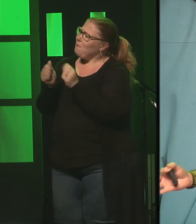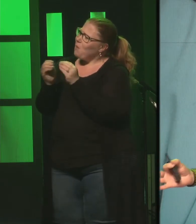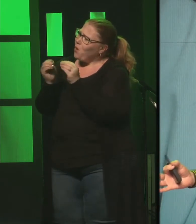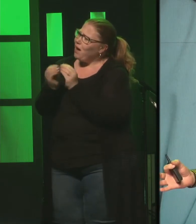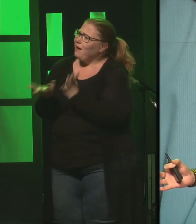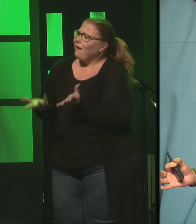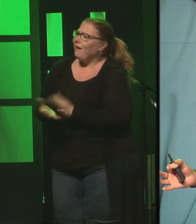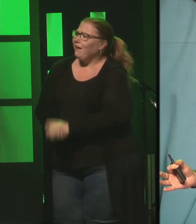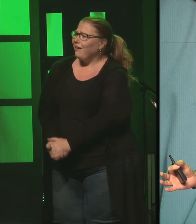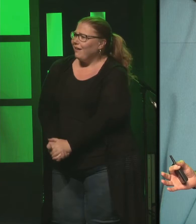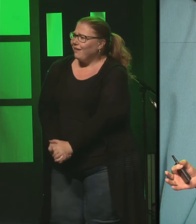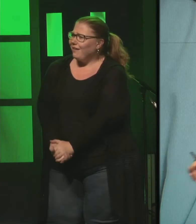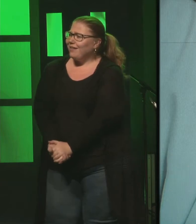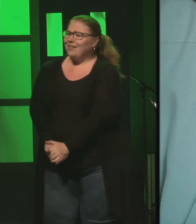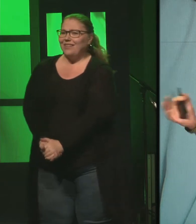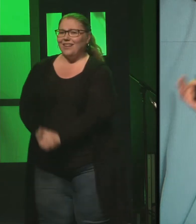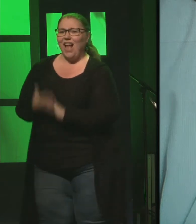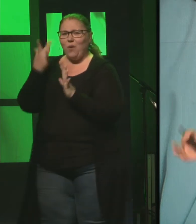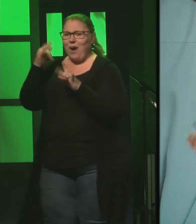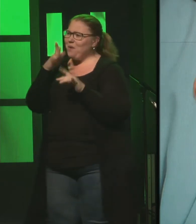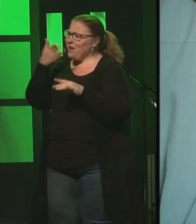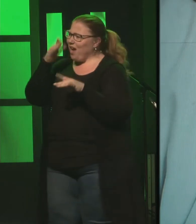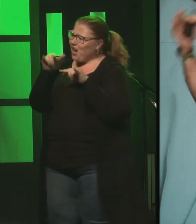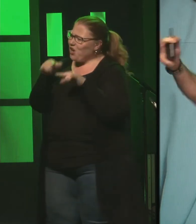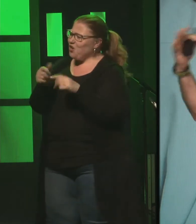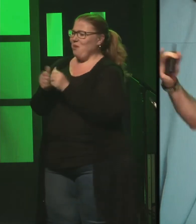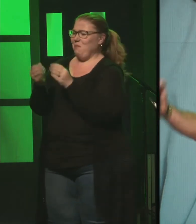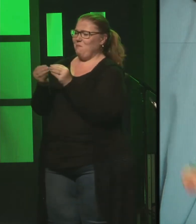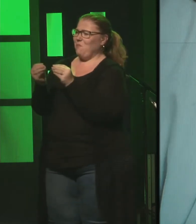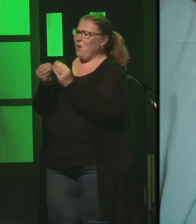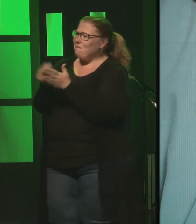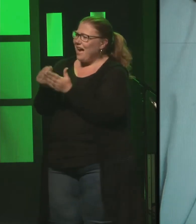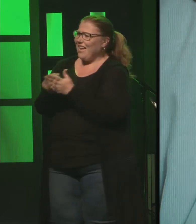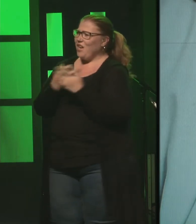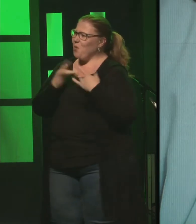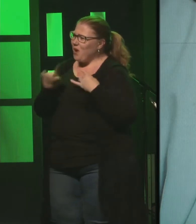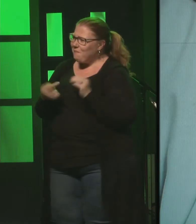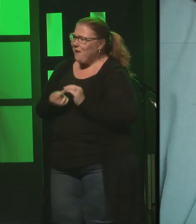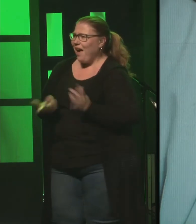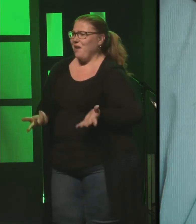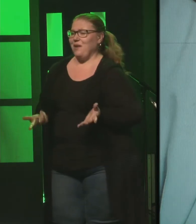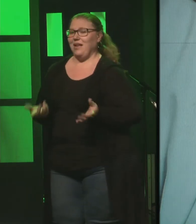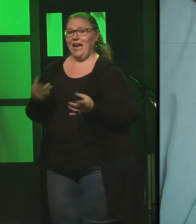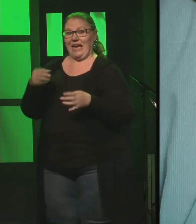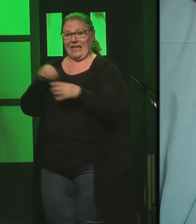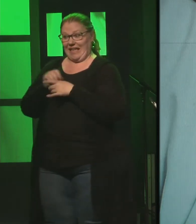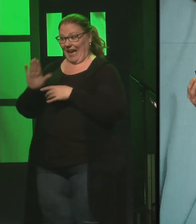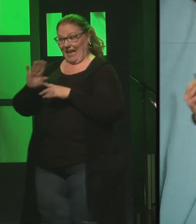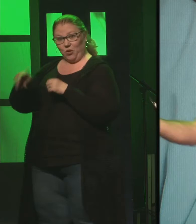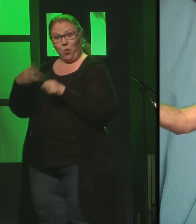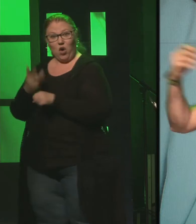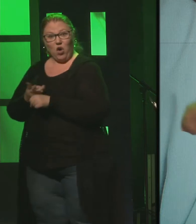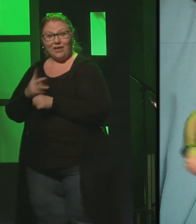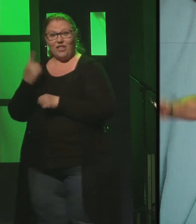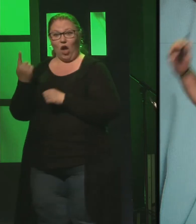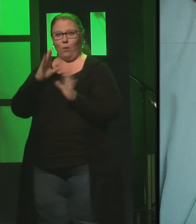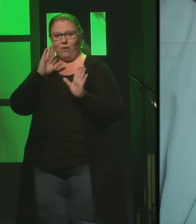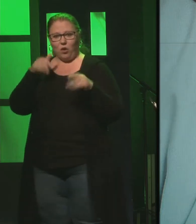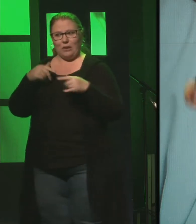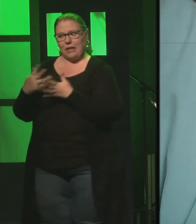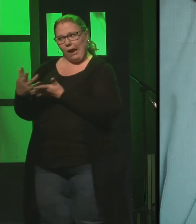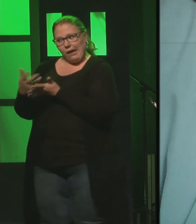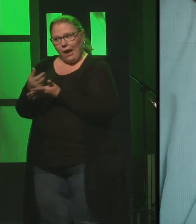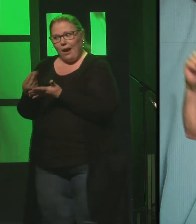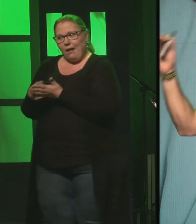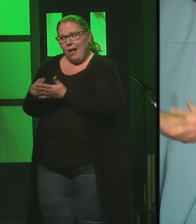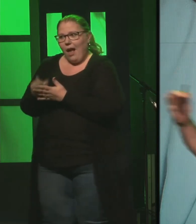more? Why would God curse you with more money to worry about, right? Because in his world, it was always about getting and money,